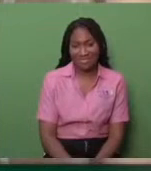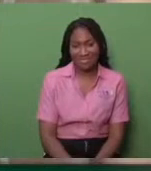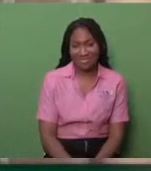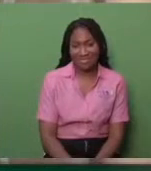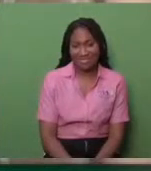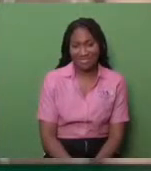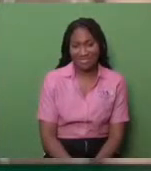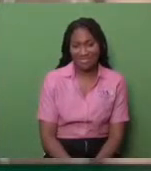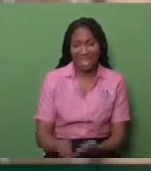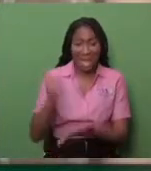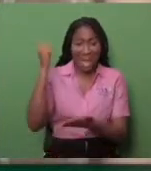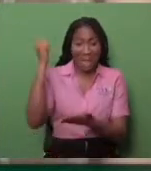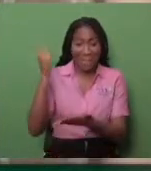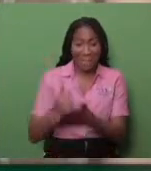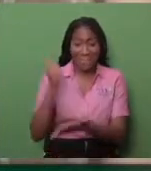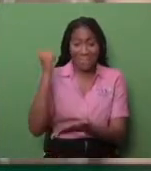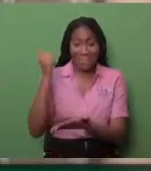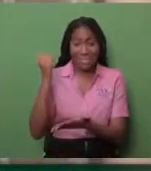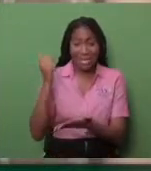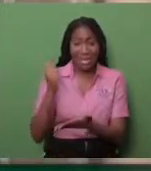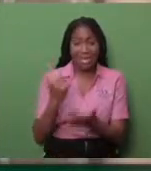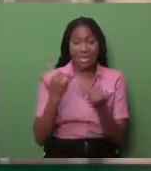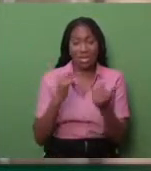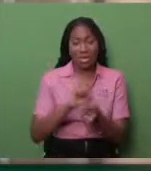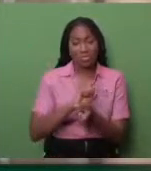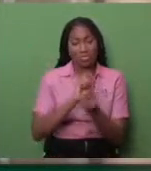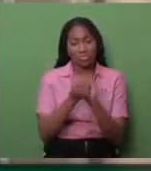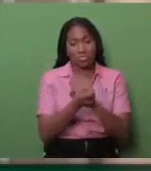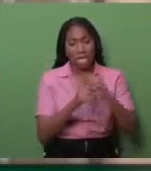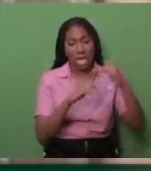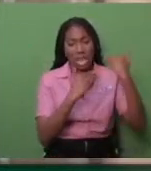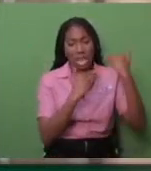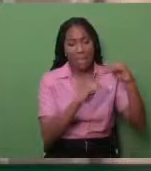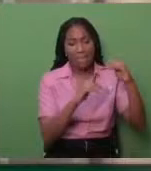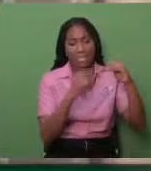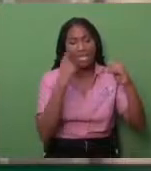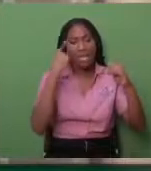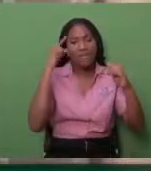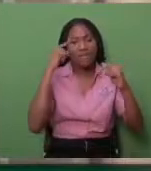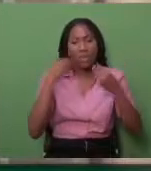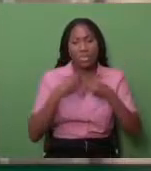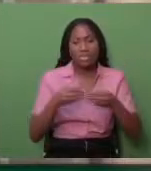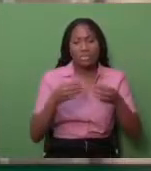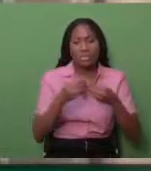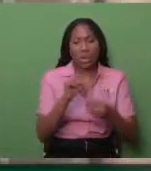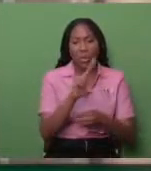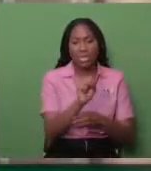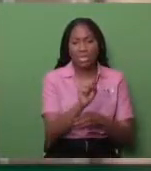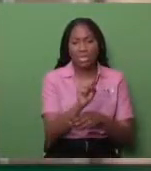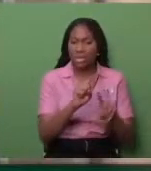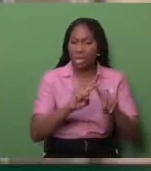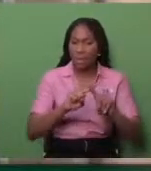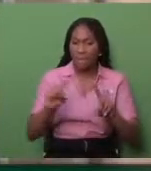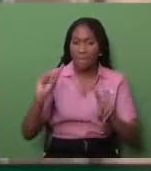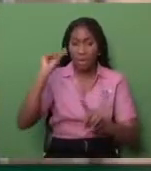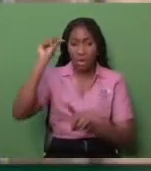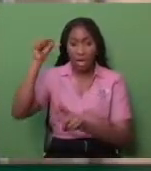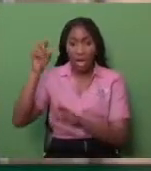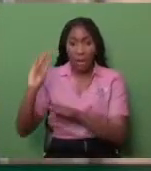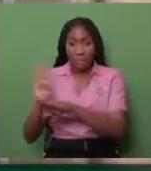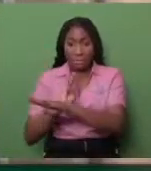Banks have begun limiting credit card limits of US purchases, while conglomerates friendly with the government get the dollars they want, the